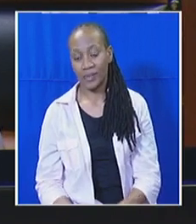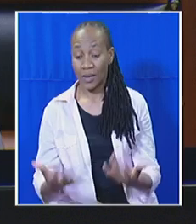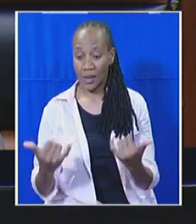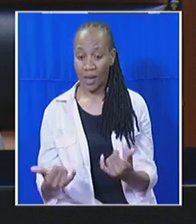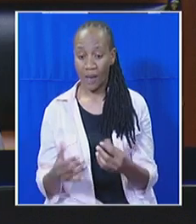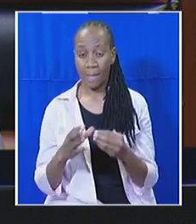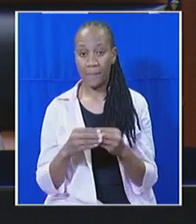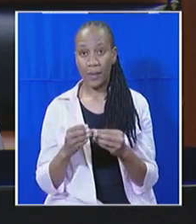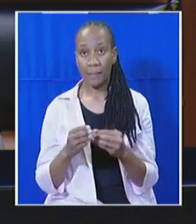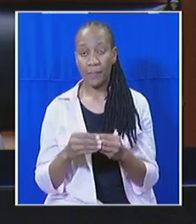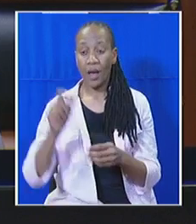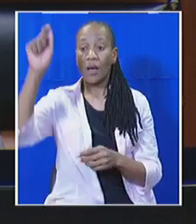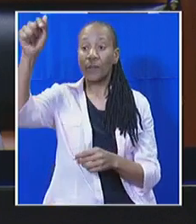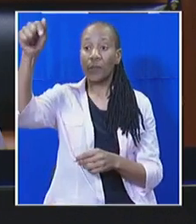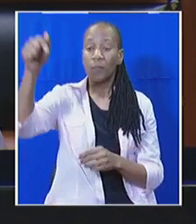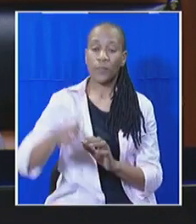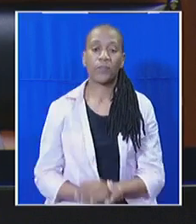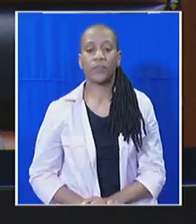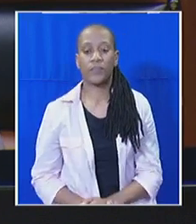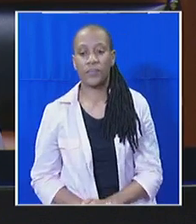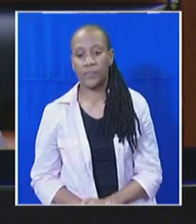Honorable Jomani at the back.